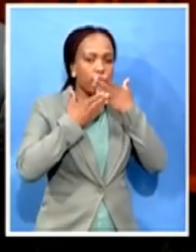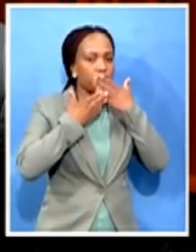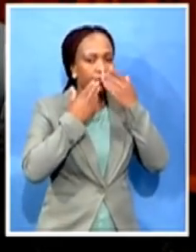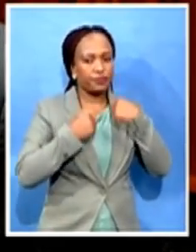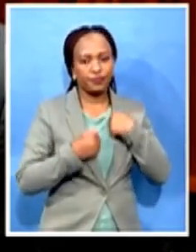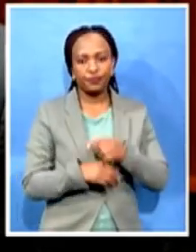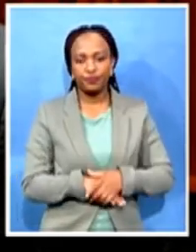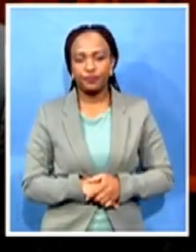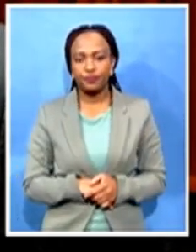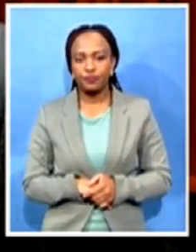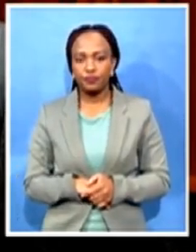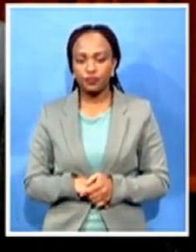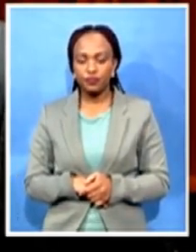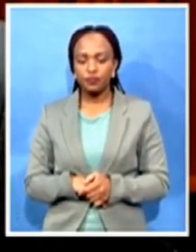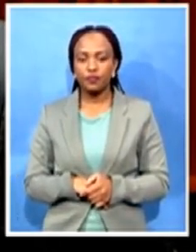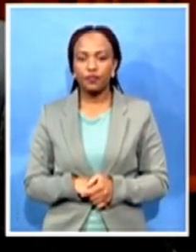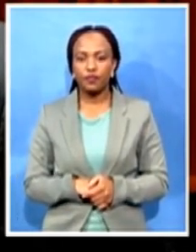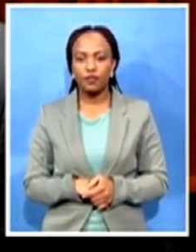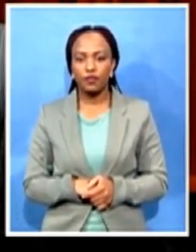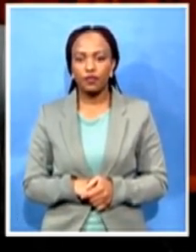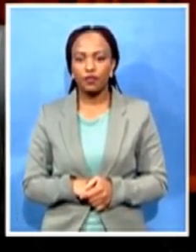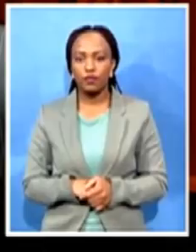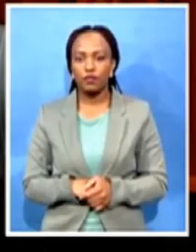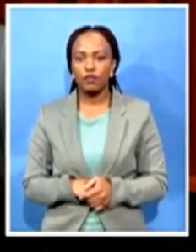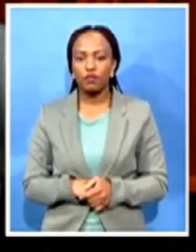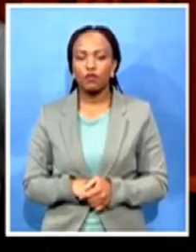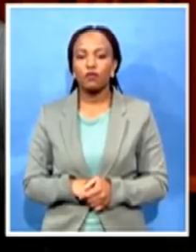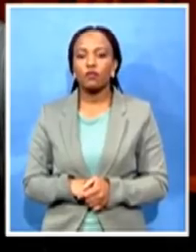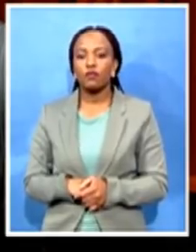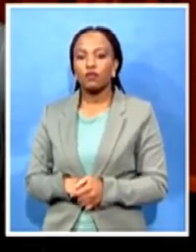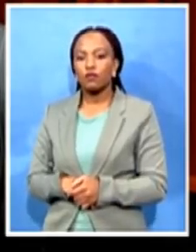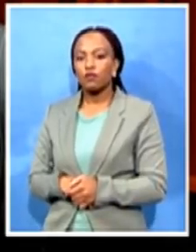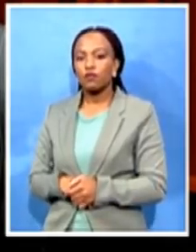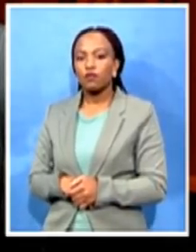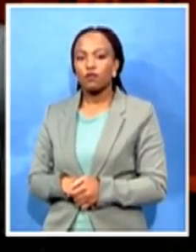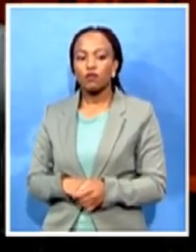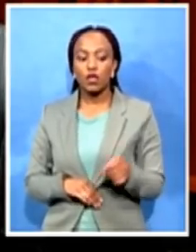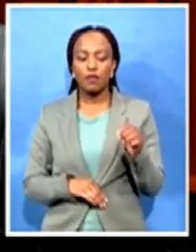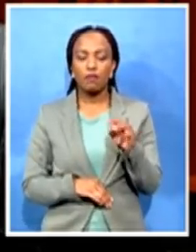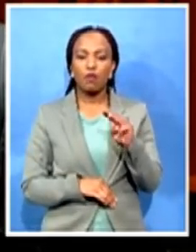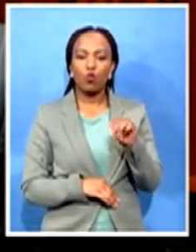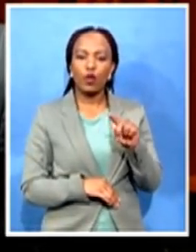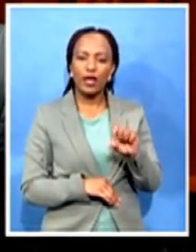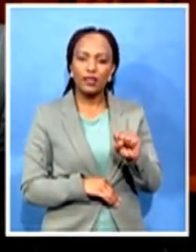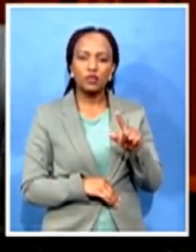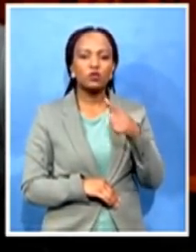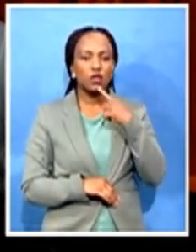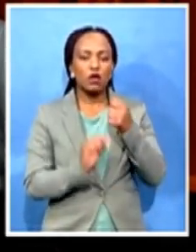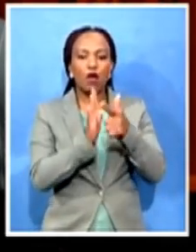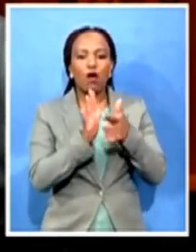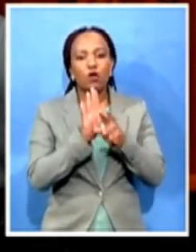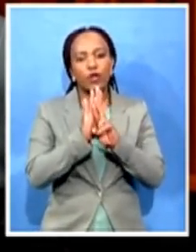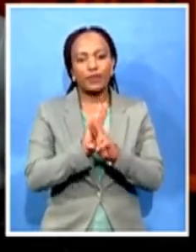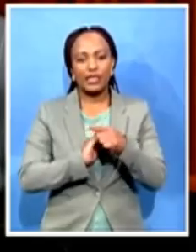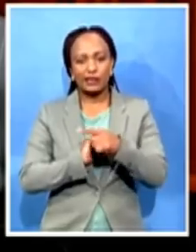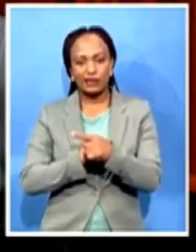all. Right, Mr. Witts, you already confirmed that you are representing the applicant in this matter. That is correct, Your Worship. This information that your client has just provided